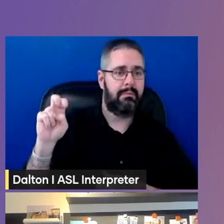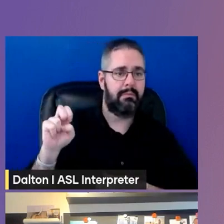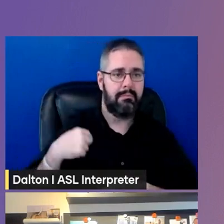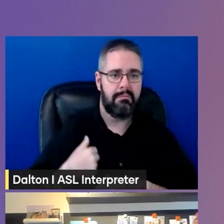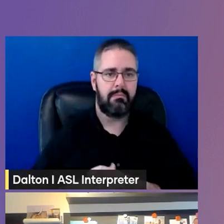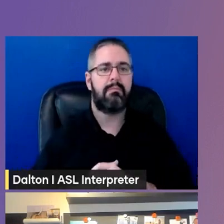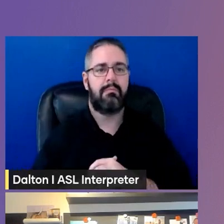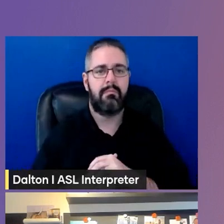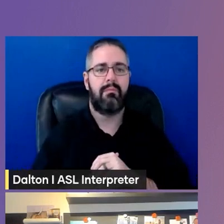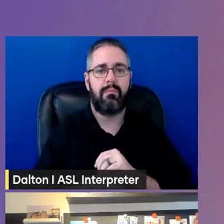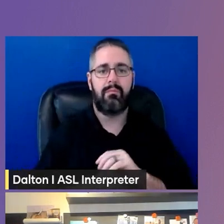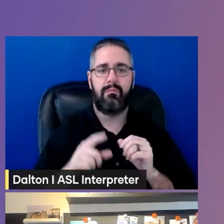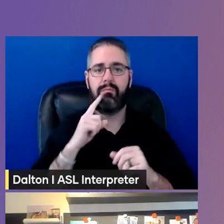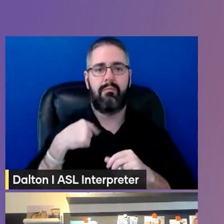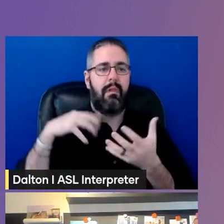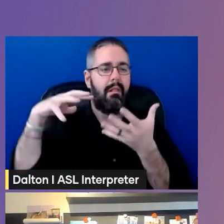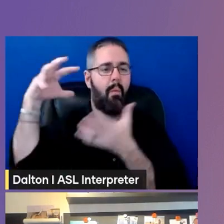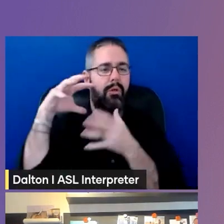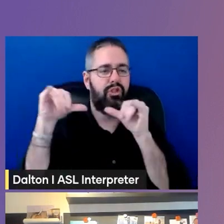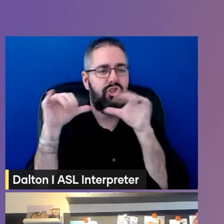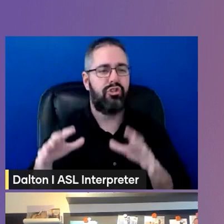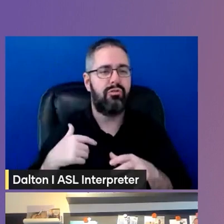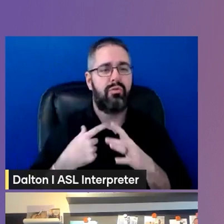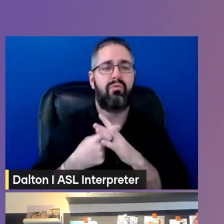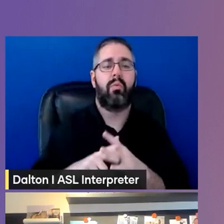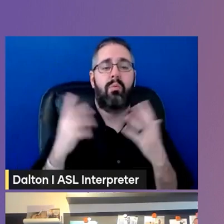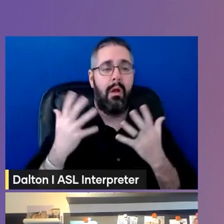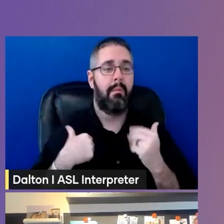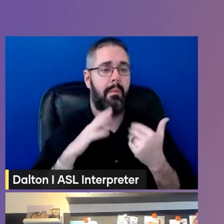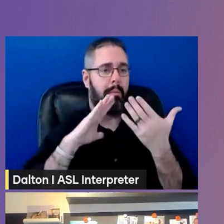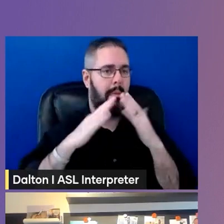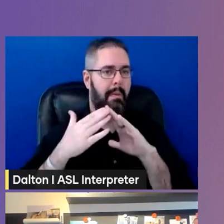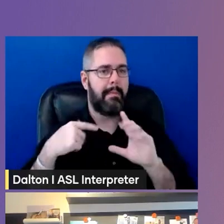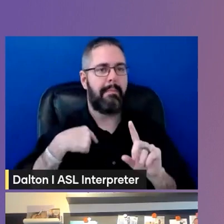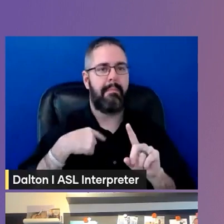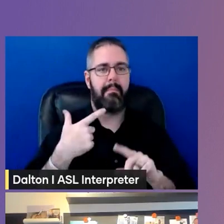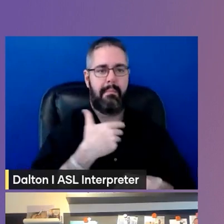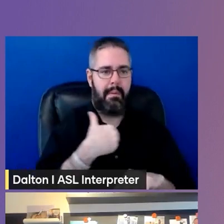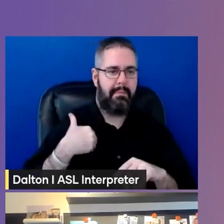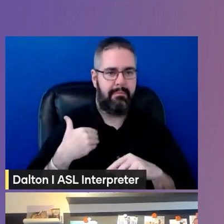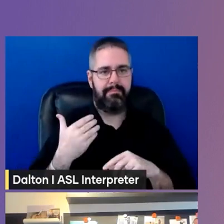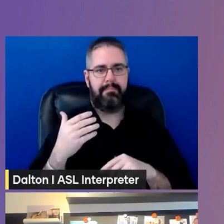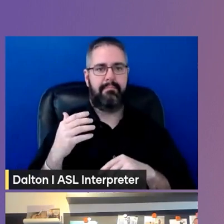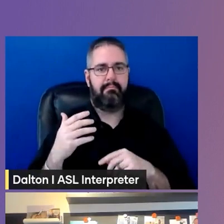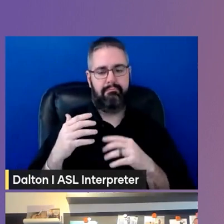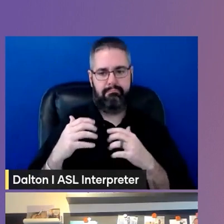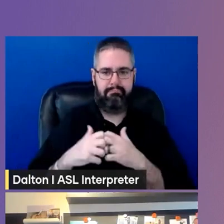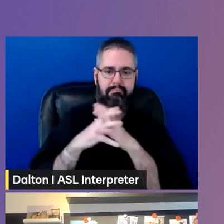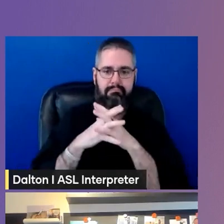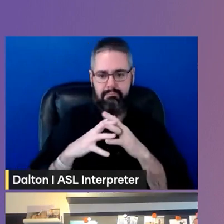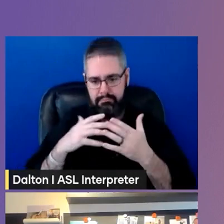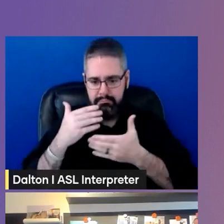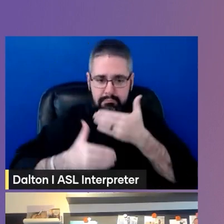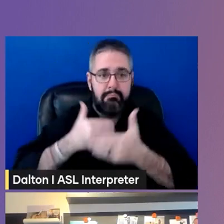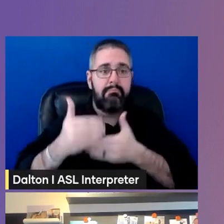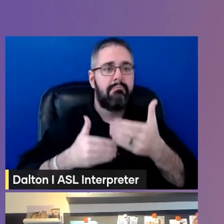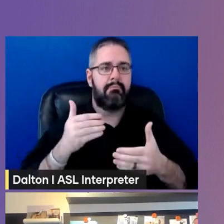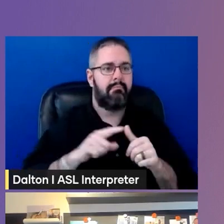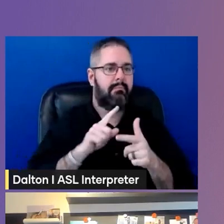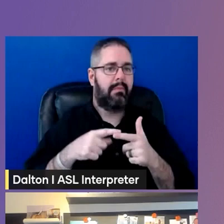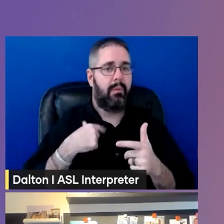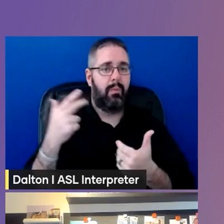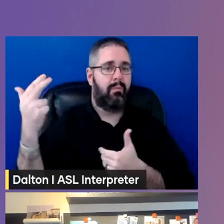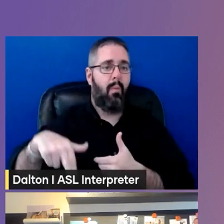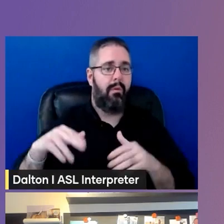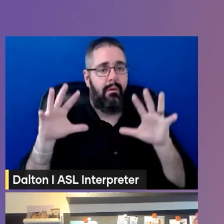to do cloud engineering. Started off as a community member, ambassador, and now I joined the